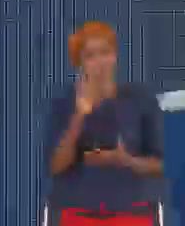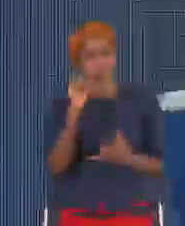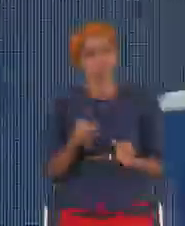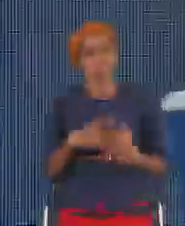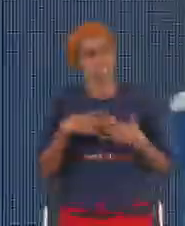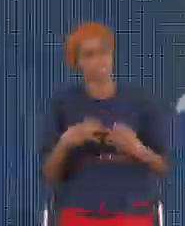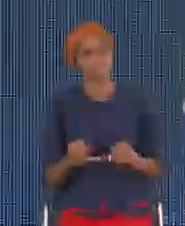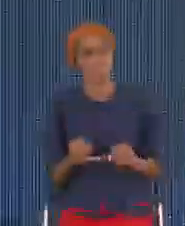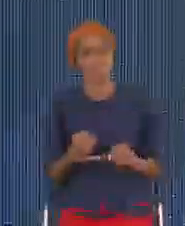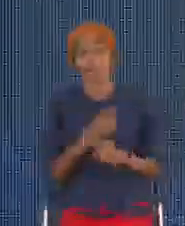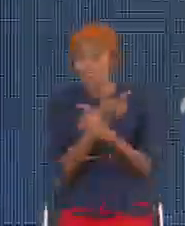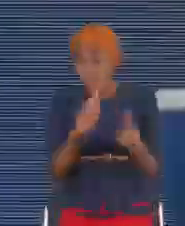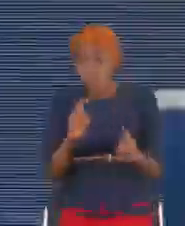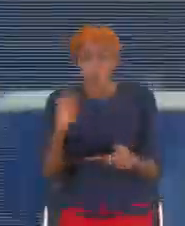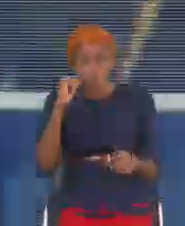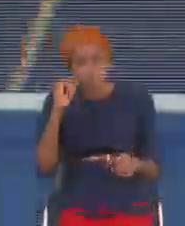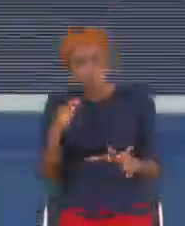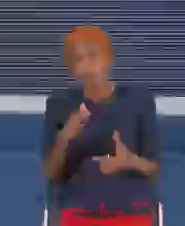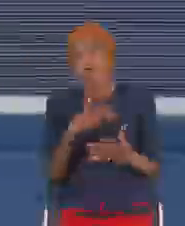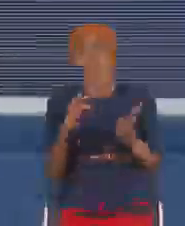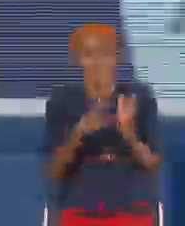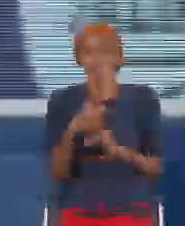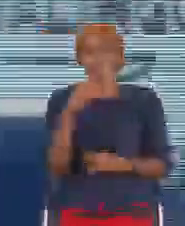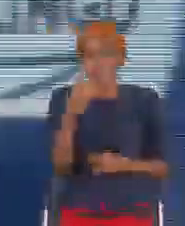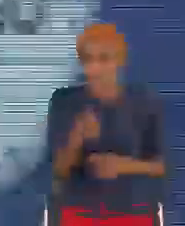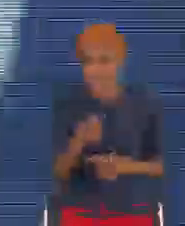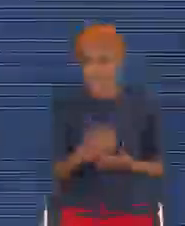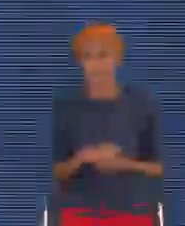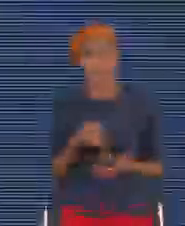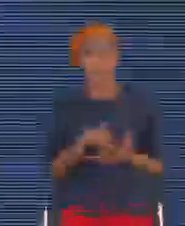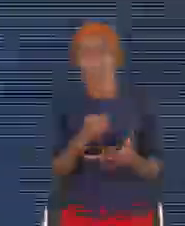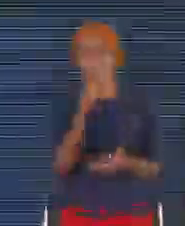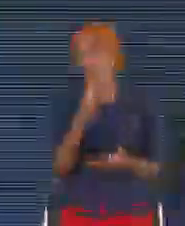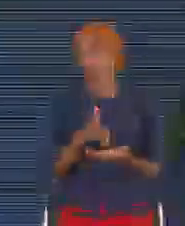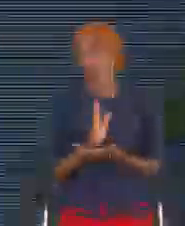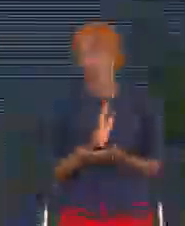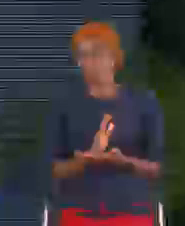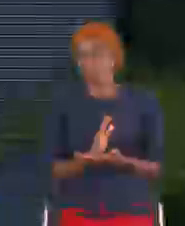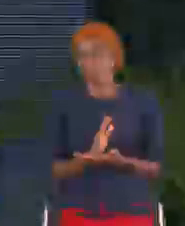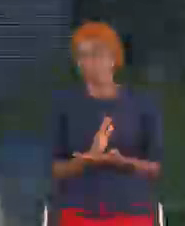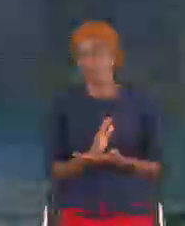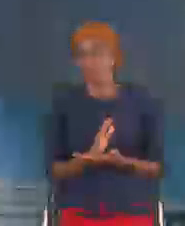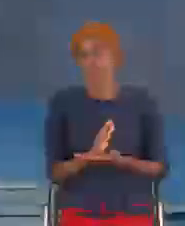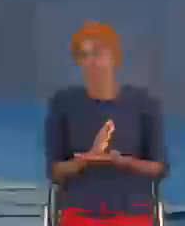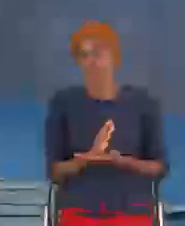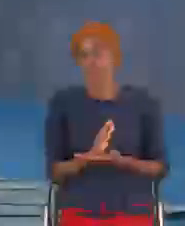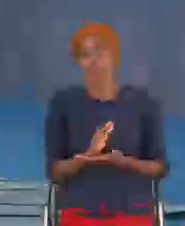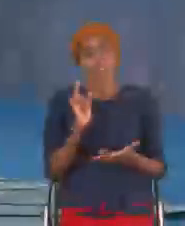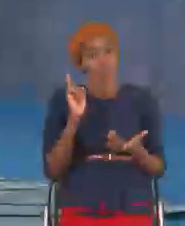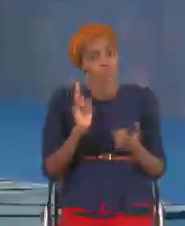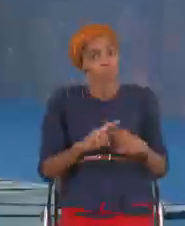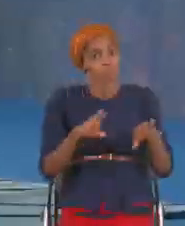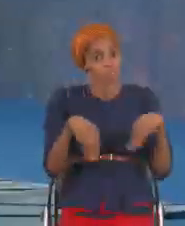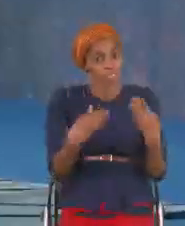heal, deliver her. And Jesus said, it is not right to